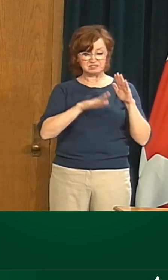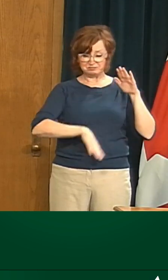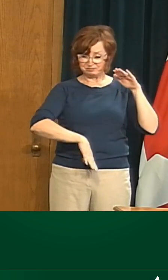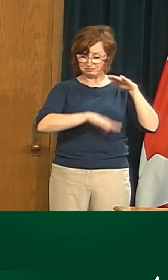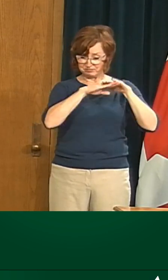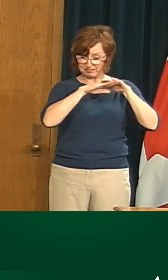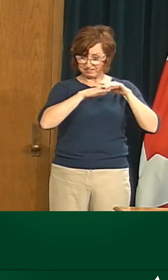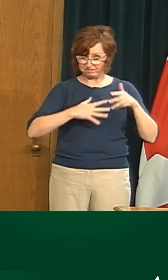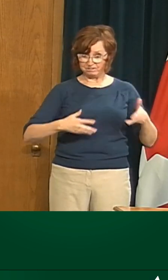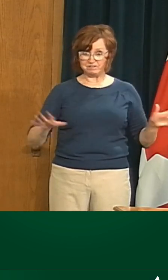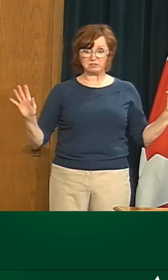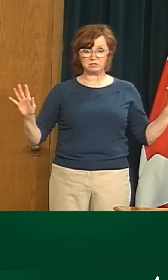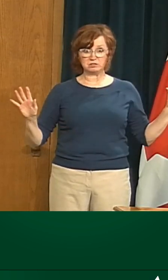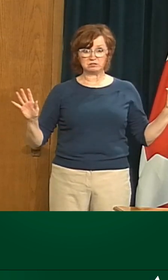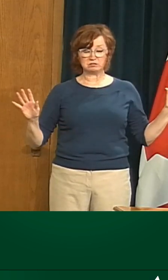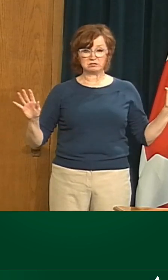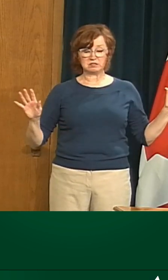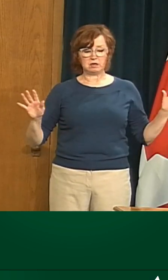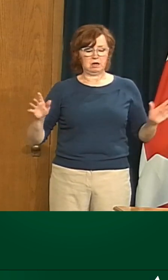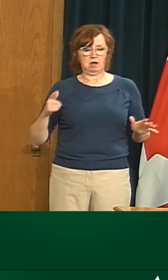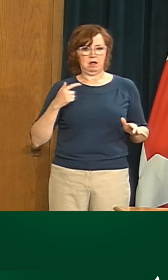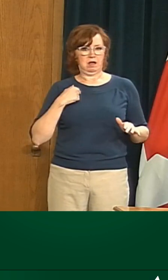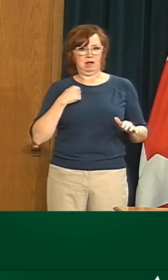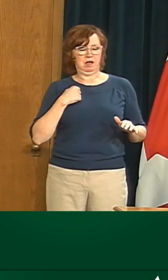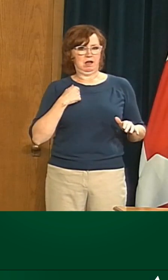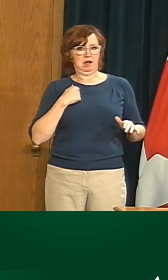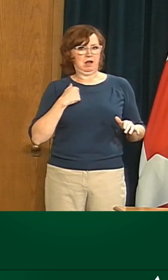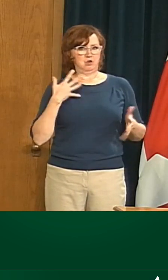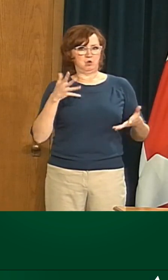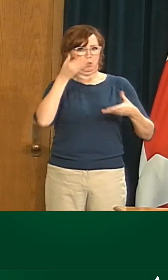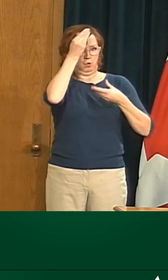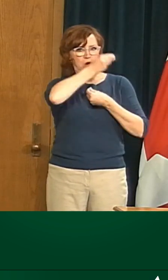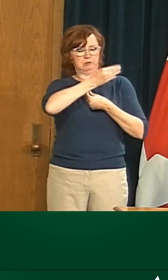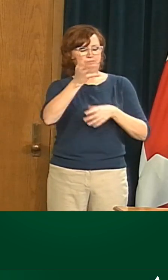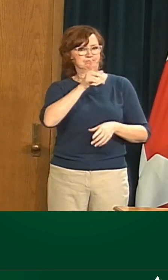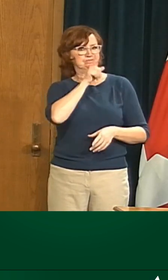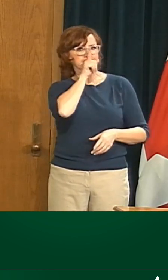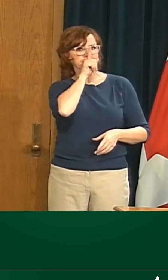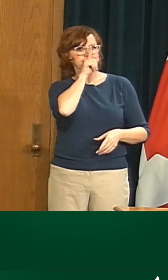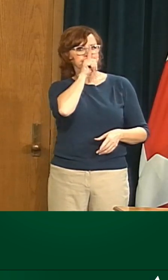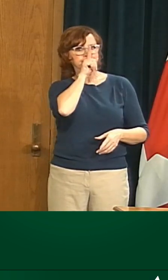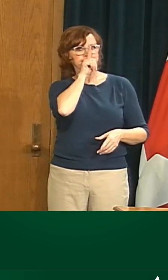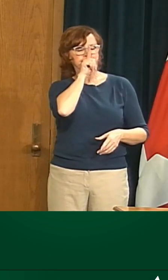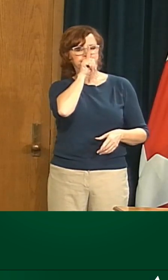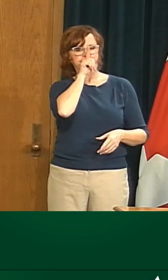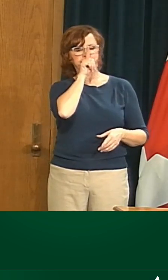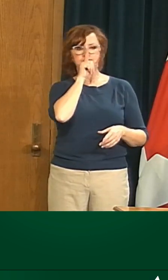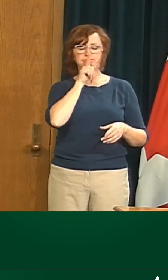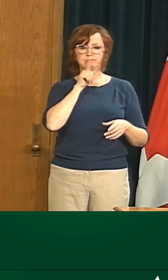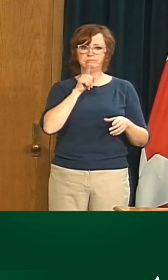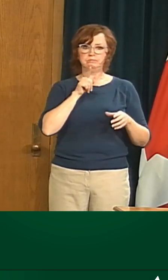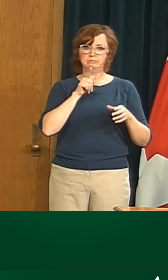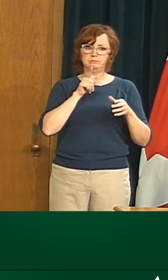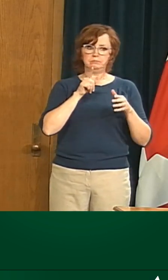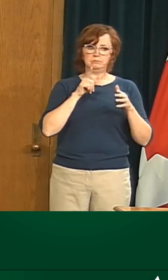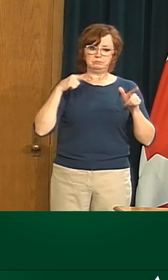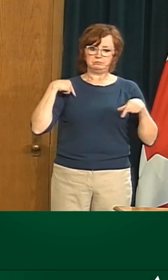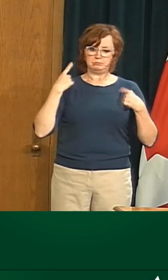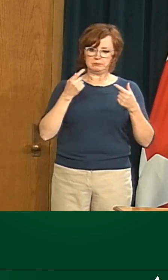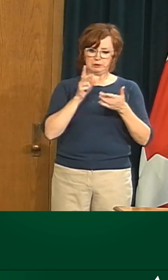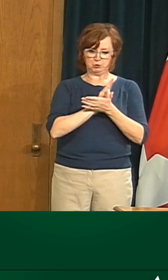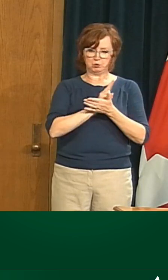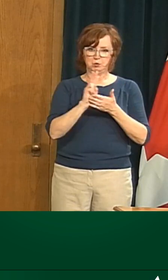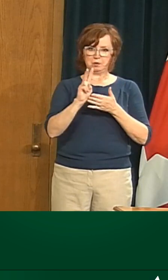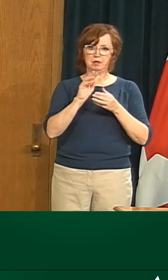our focus to is a few things, because we have most certainly flattened that curve here in Saskatchewan, and over the course of the last 2 weeks,